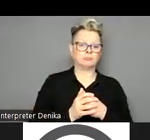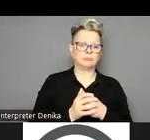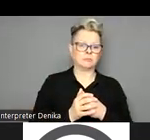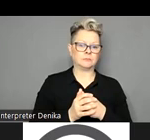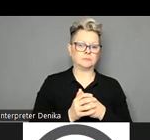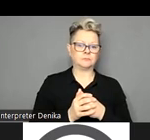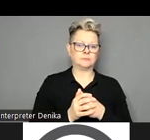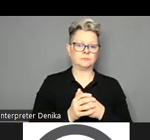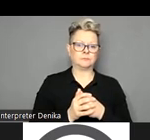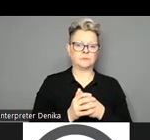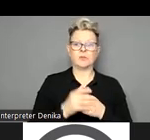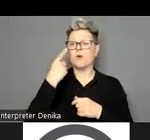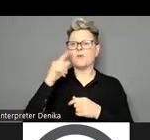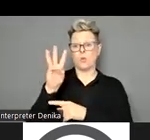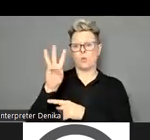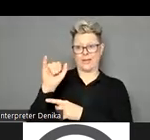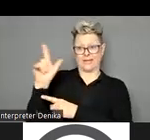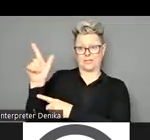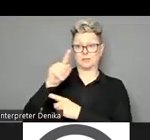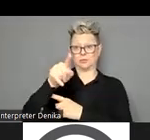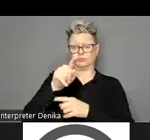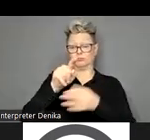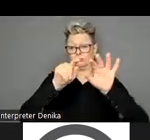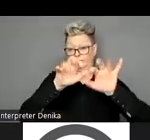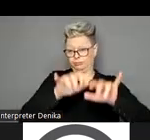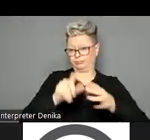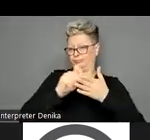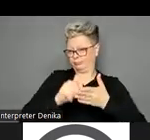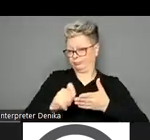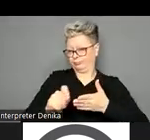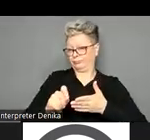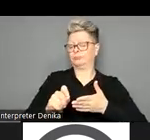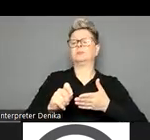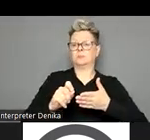to write a valid will, you need to understand what you're doing,